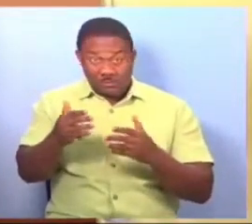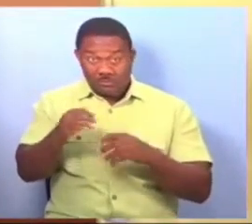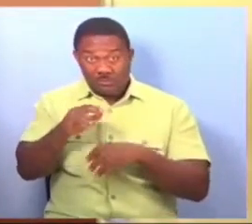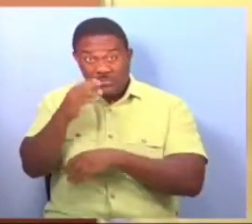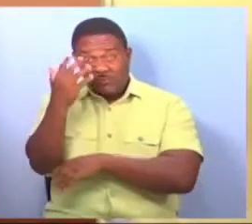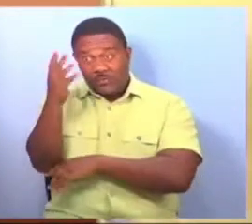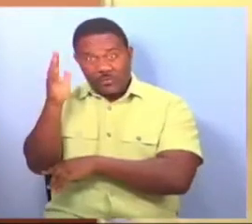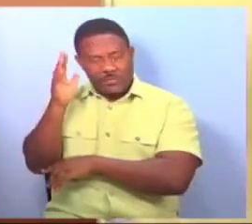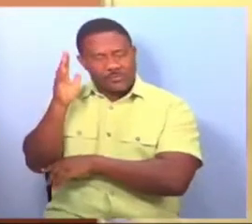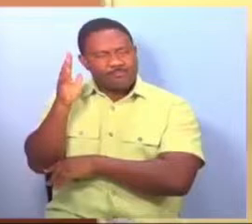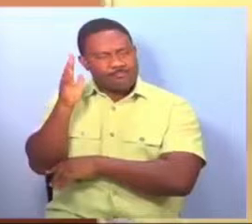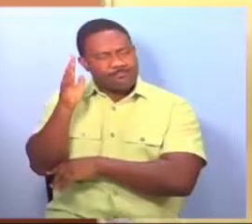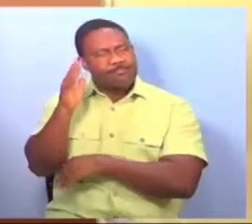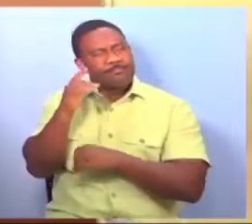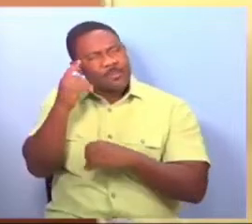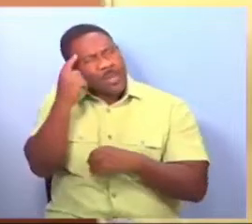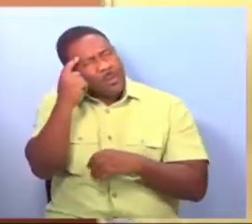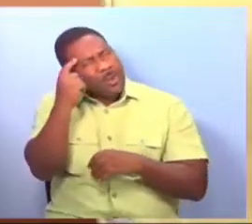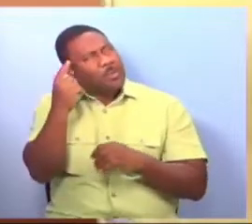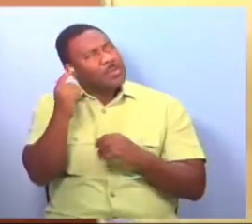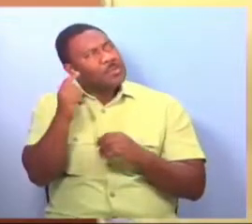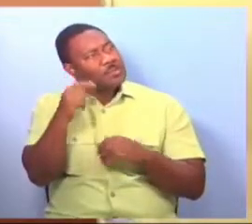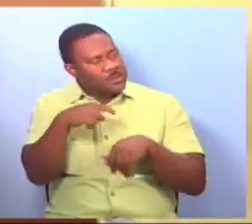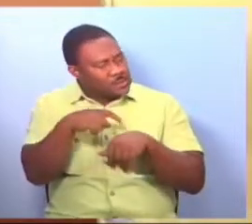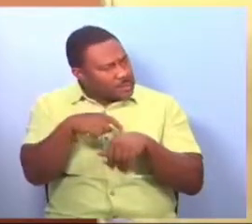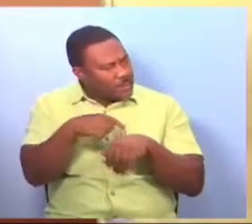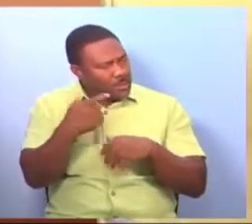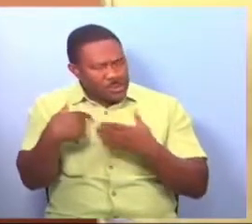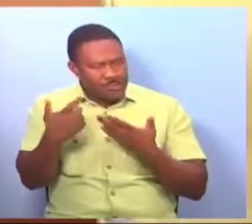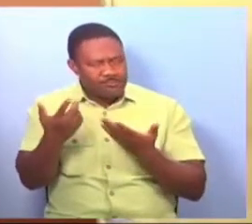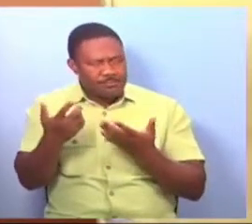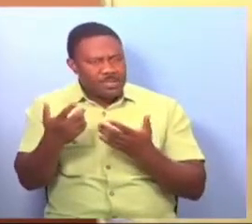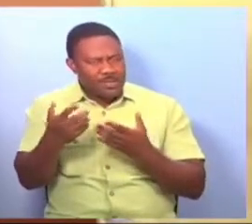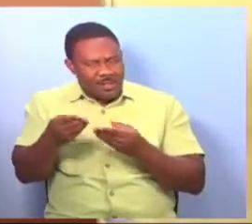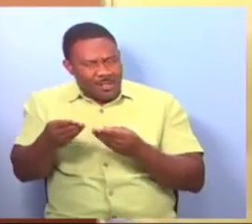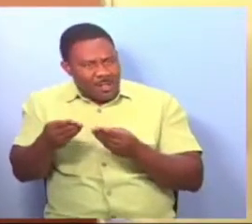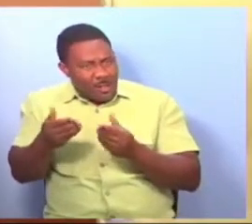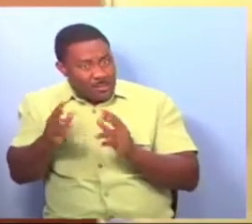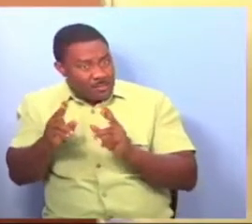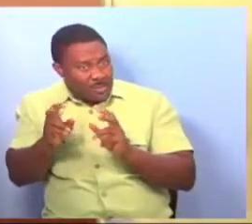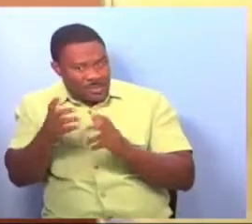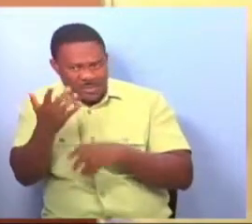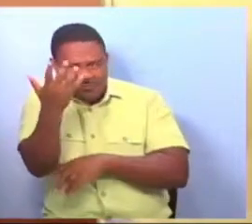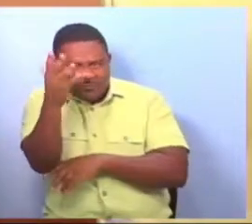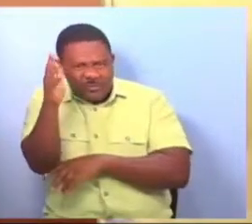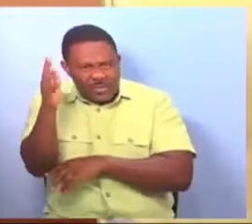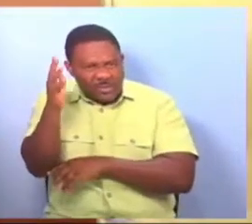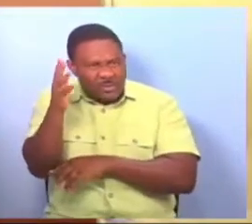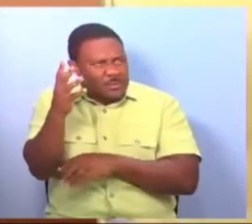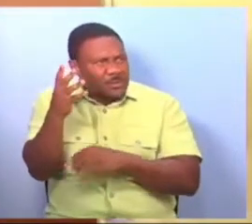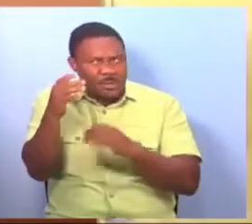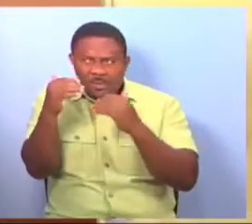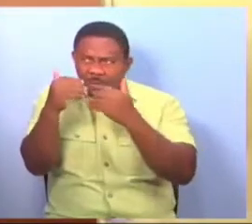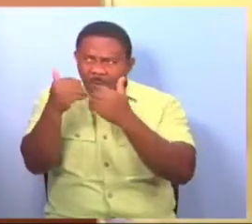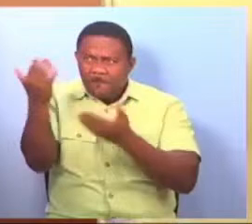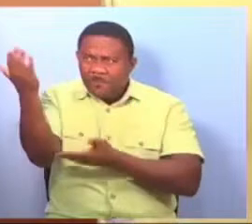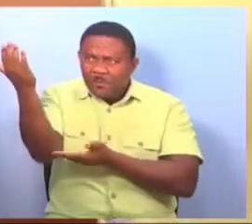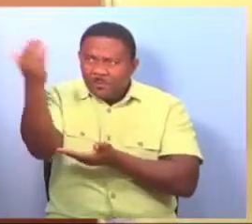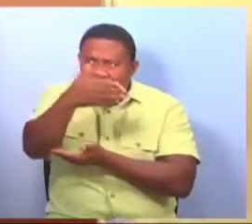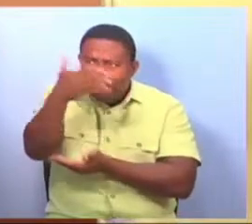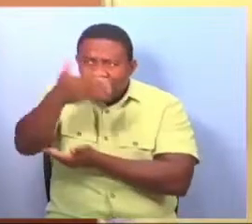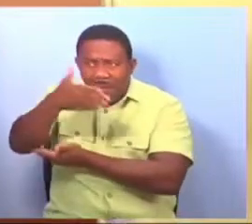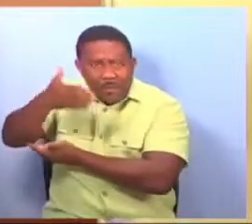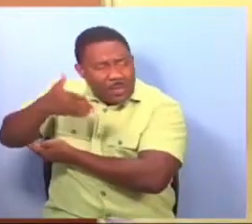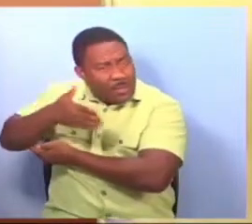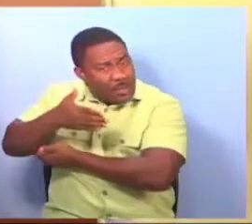came to a time that we had to do about land and forest depletion.